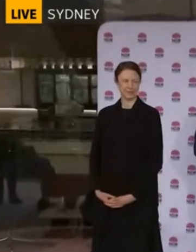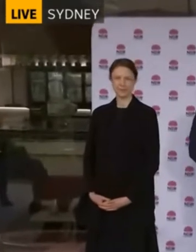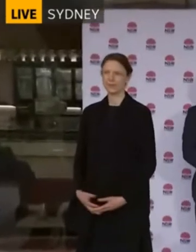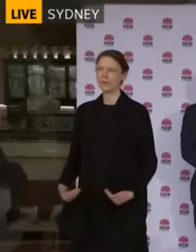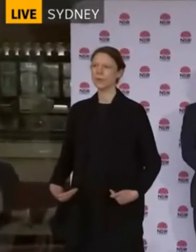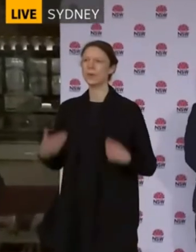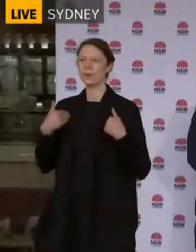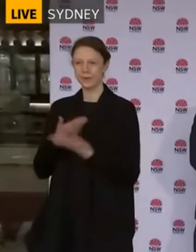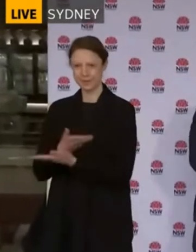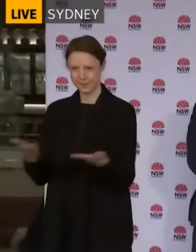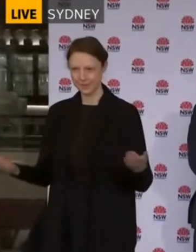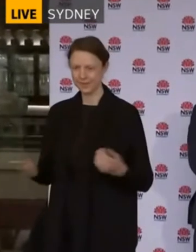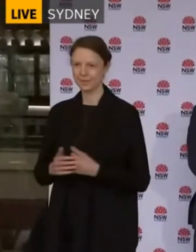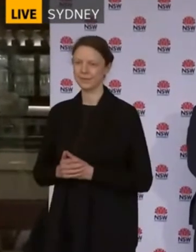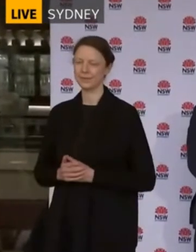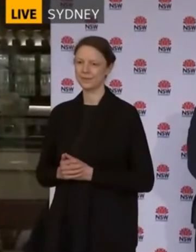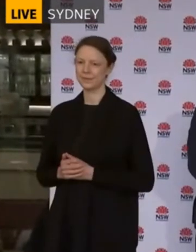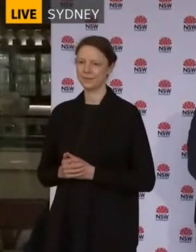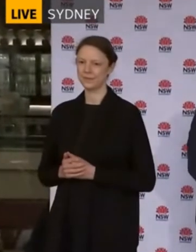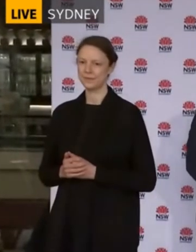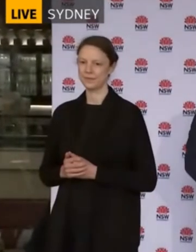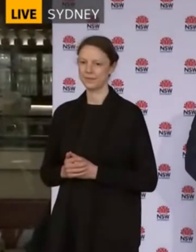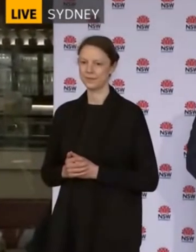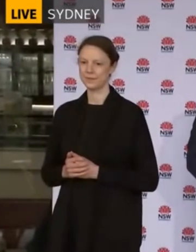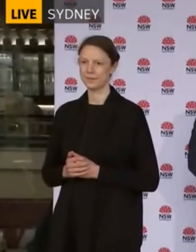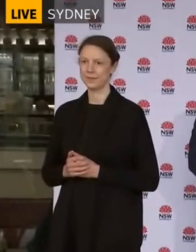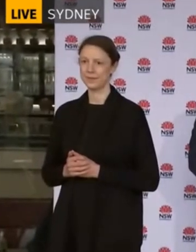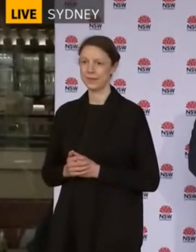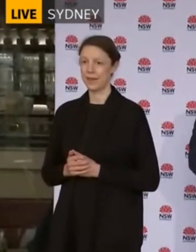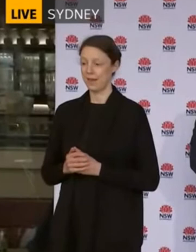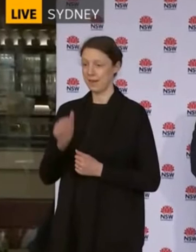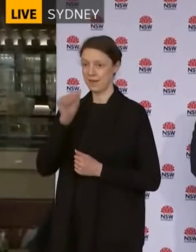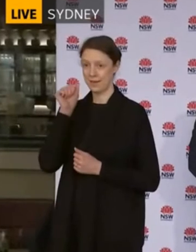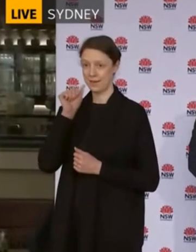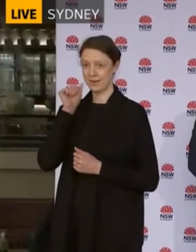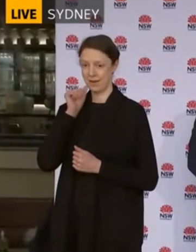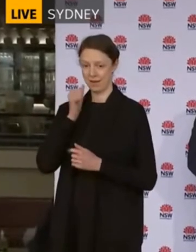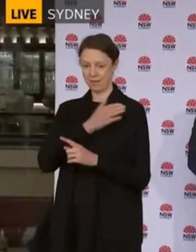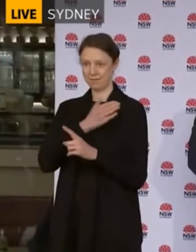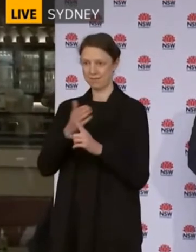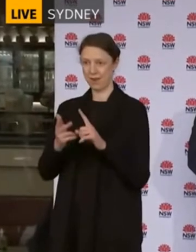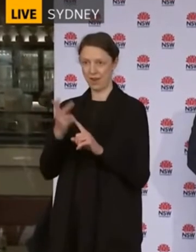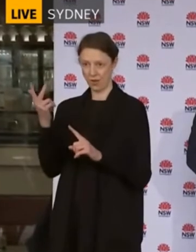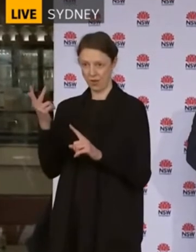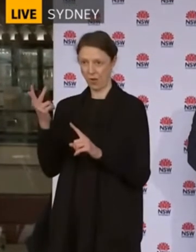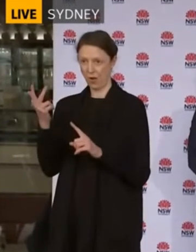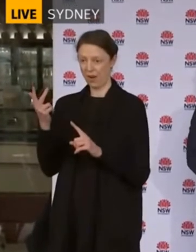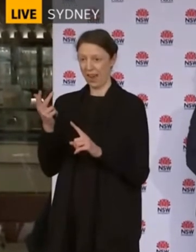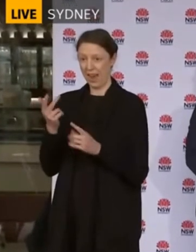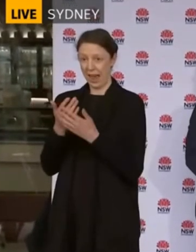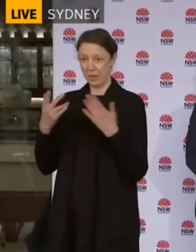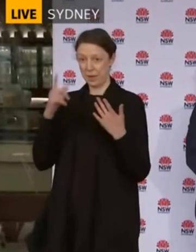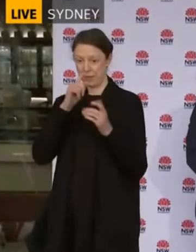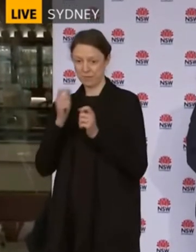Good morning, everybody. Can I firstly thank the 67,000 people that were tested to 8pm